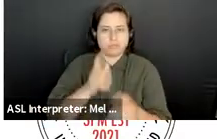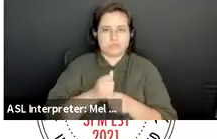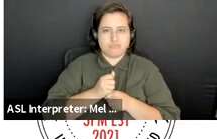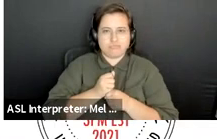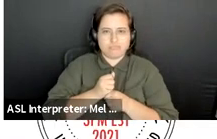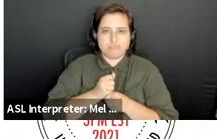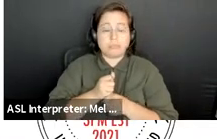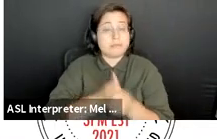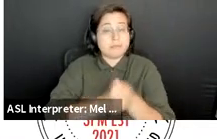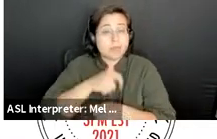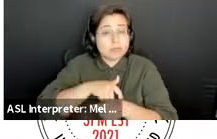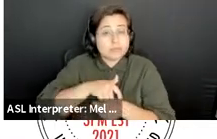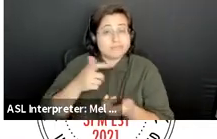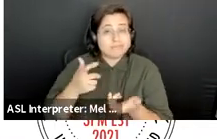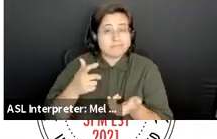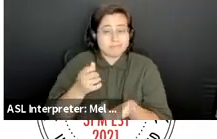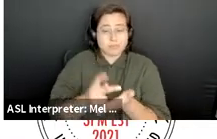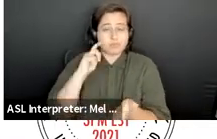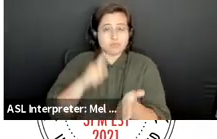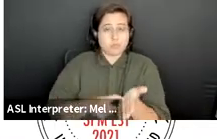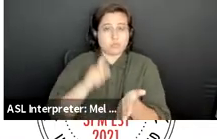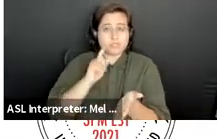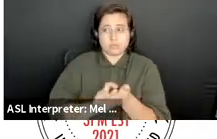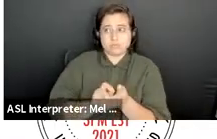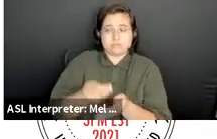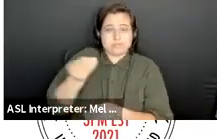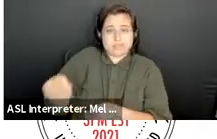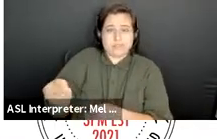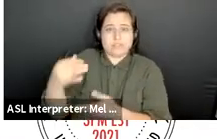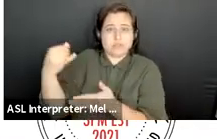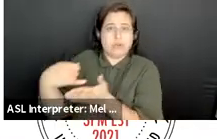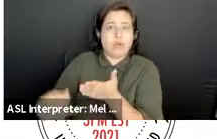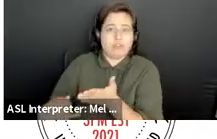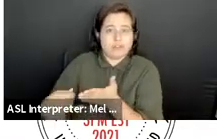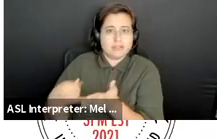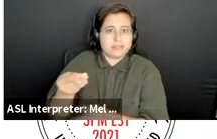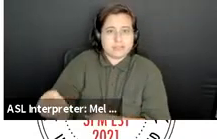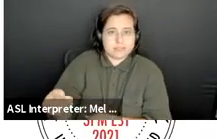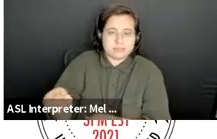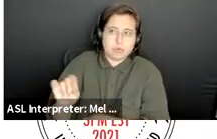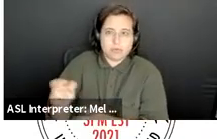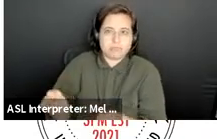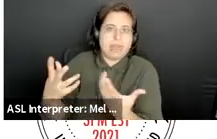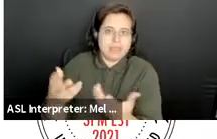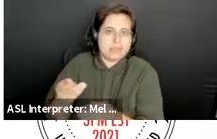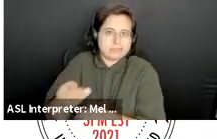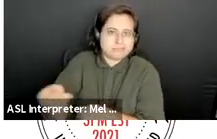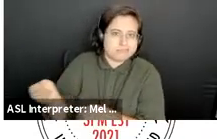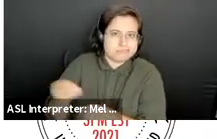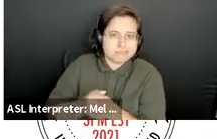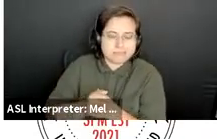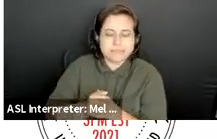cases, that approval notice will then be given to the artist or artists, if you're engaging a group of them, and they would